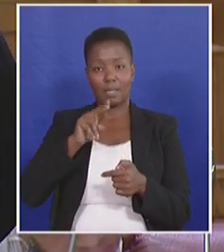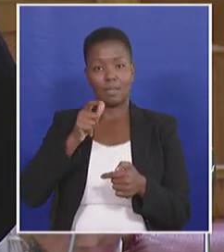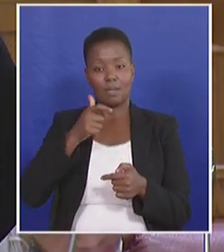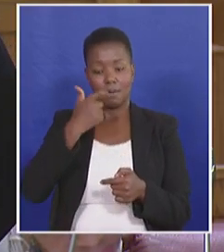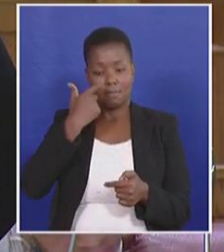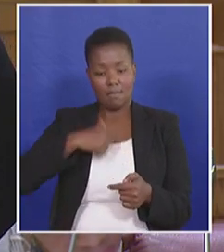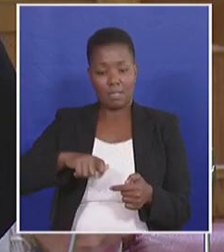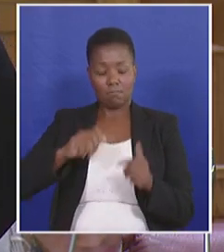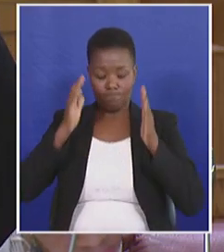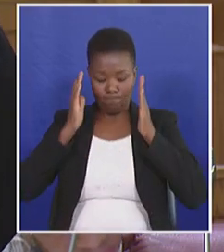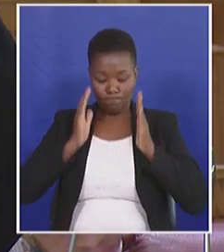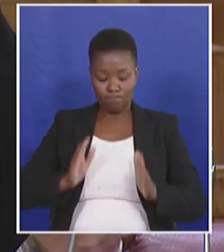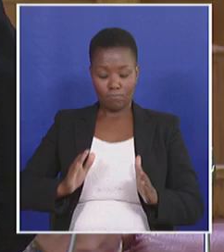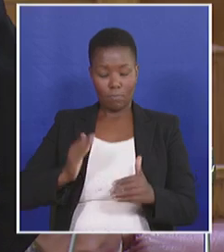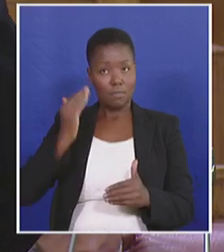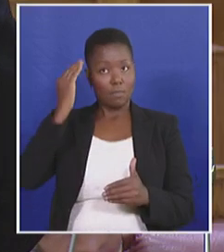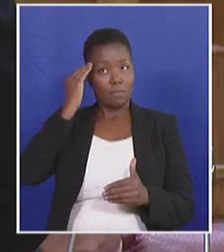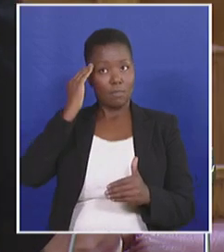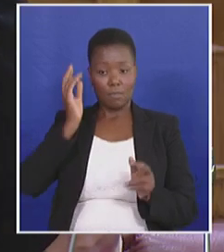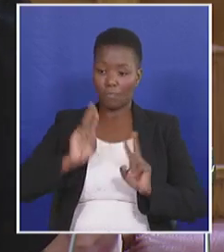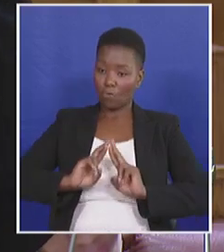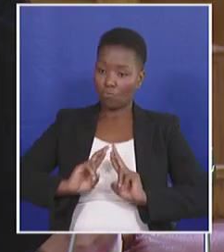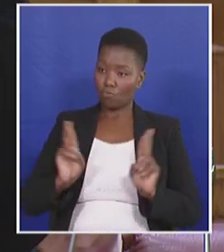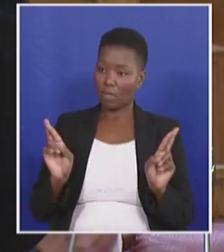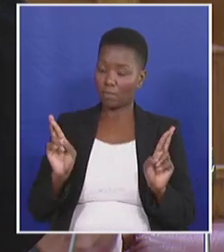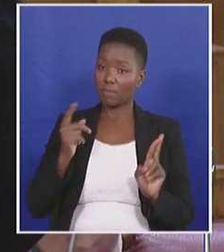even physically for that matter, that